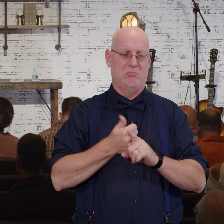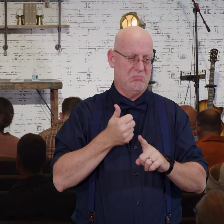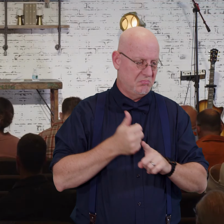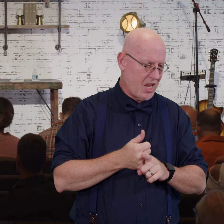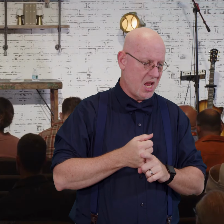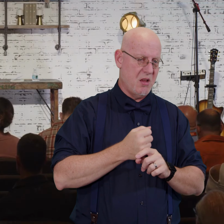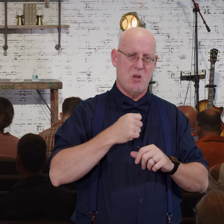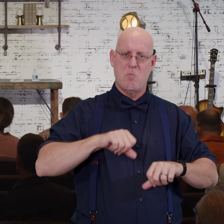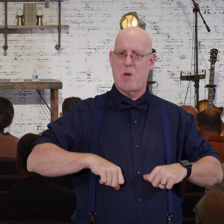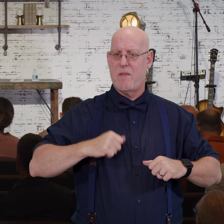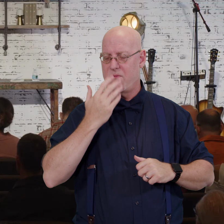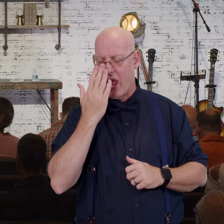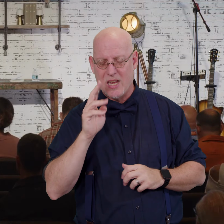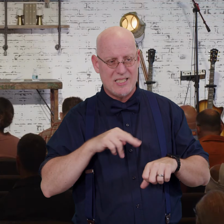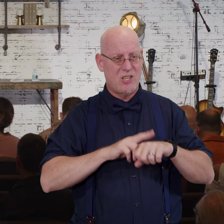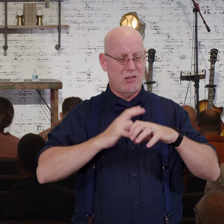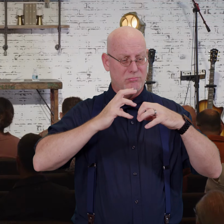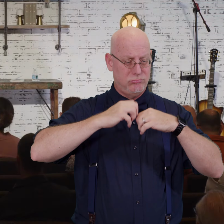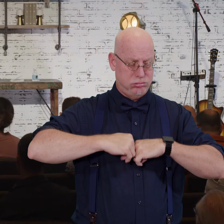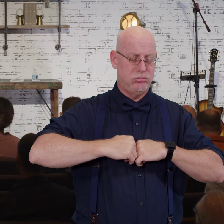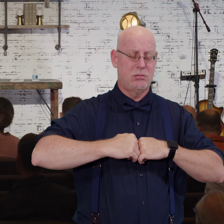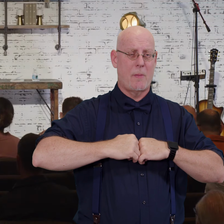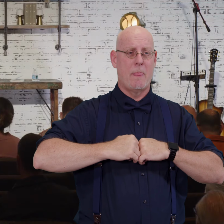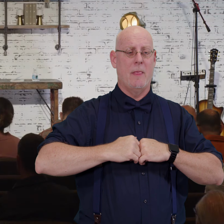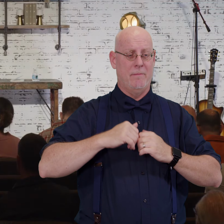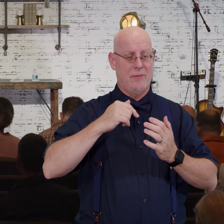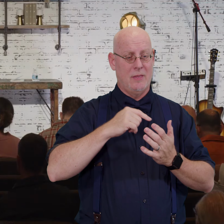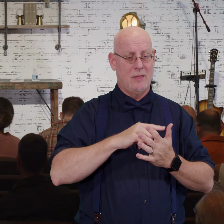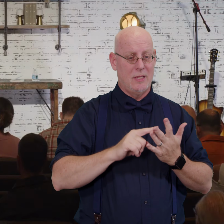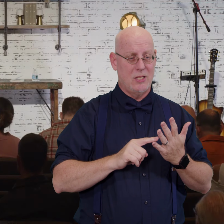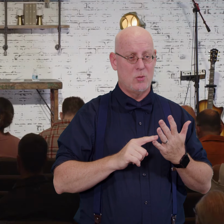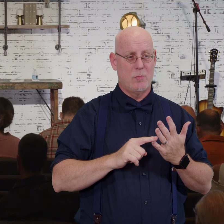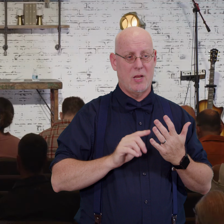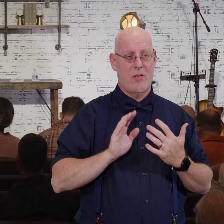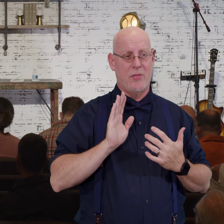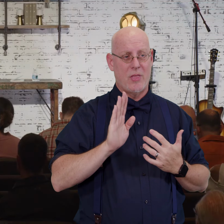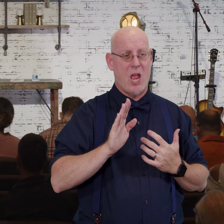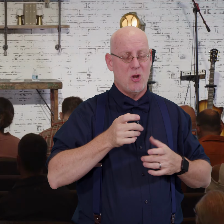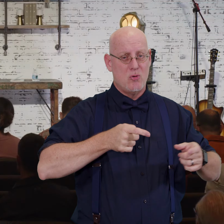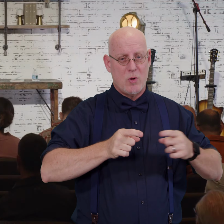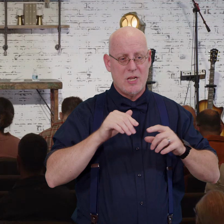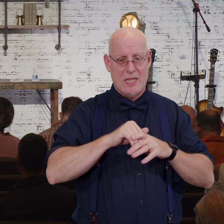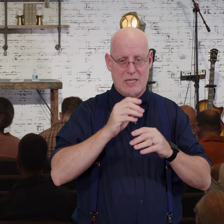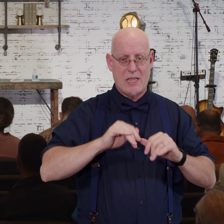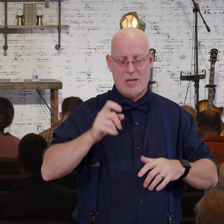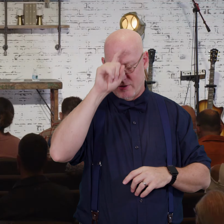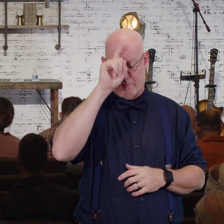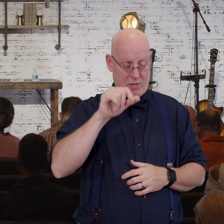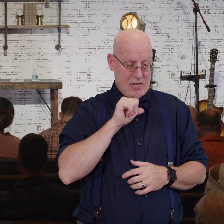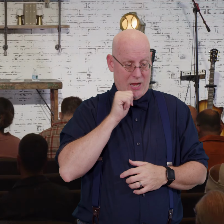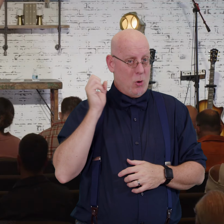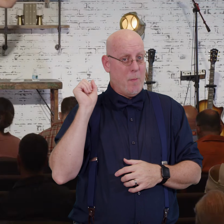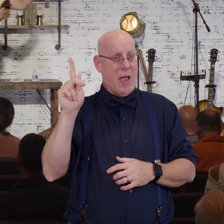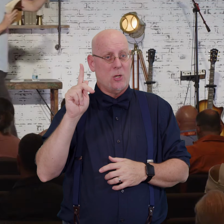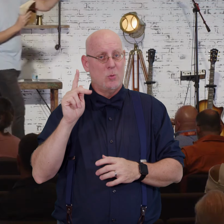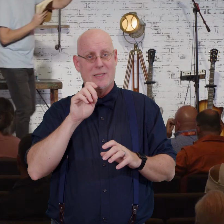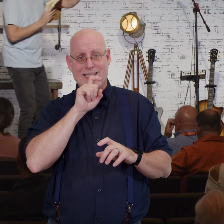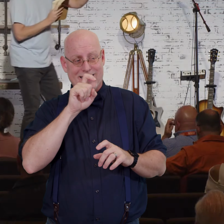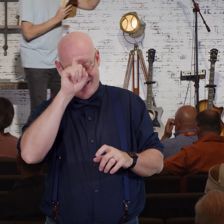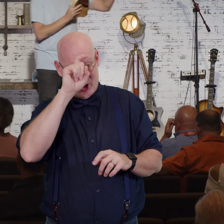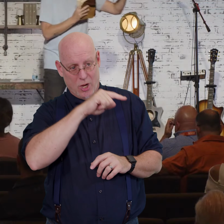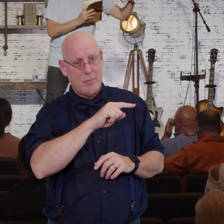before their face, the nation will fall. This shall be their derision in the land of Egypt. So they're not going back to